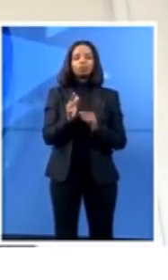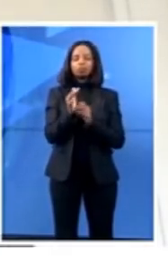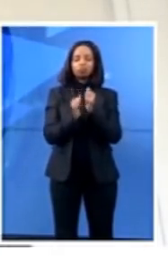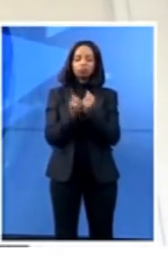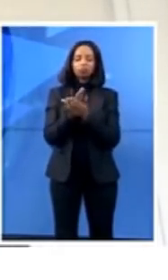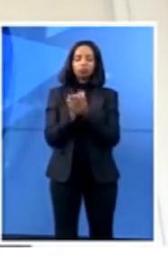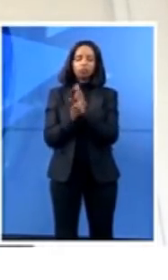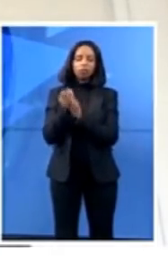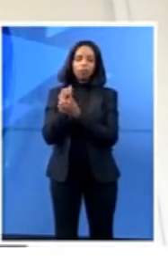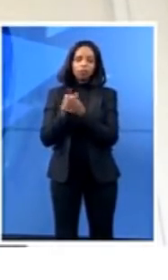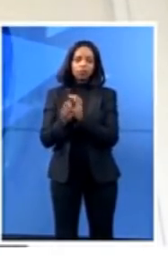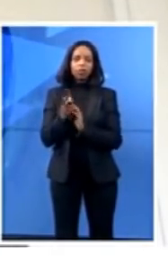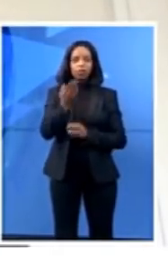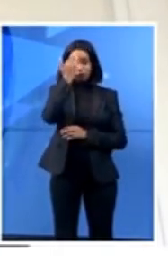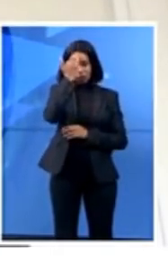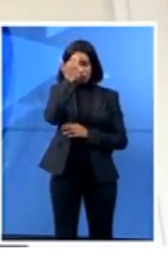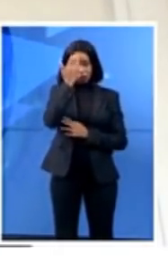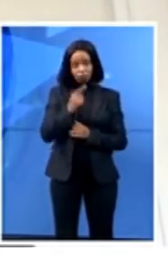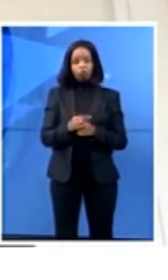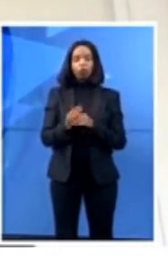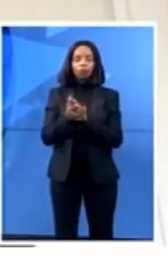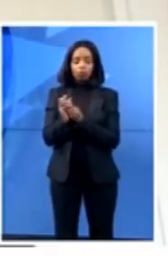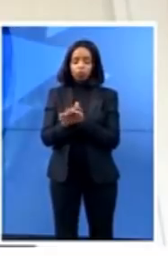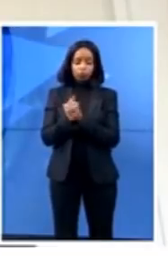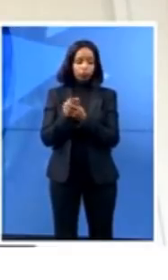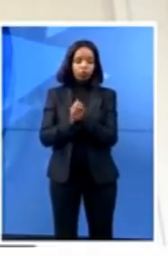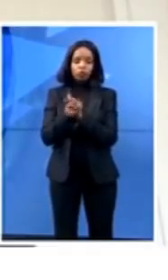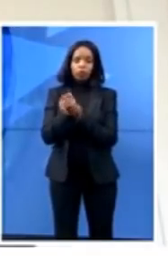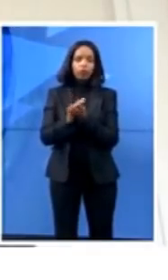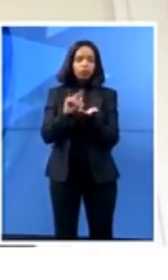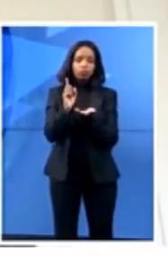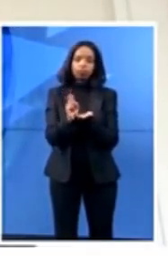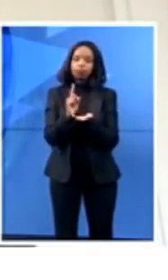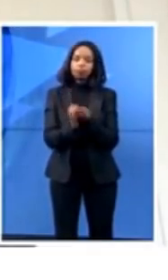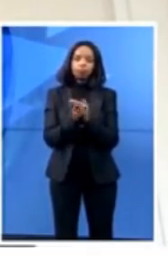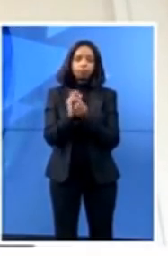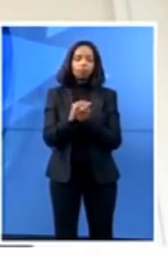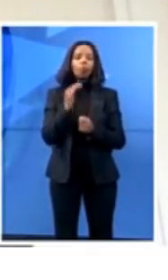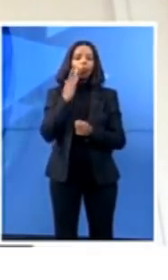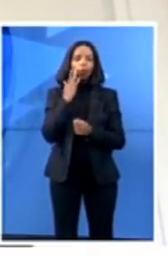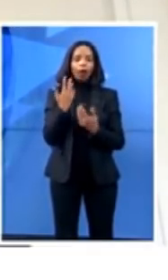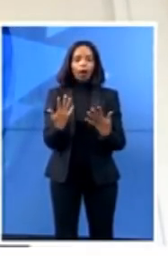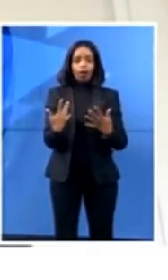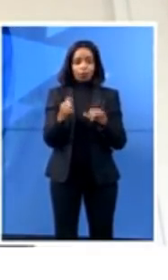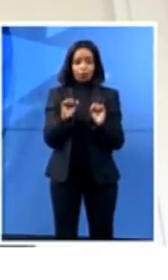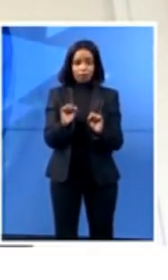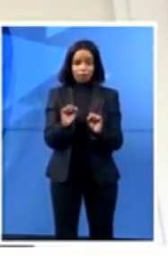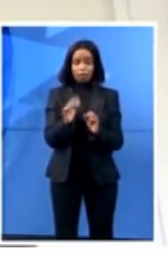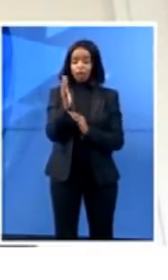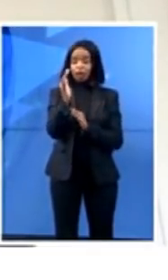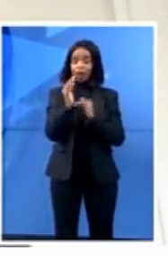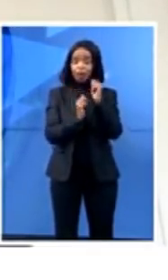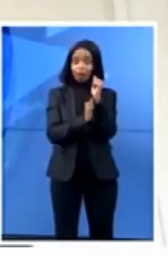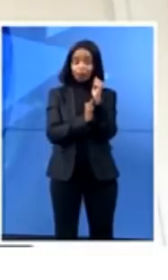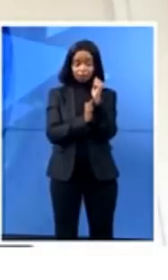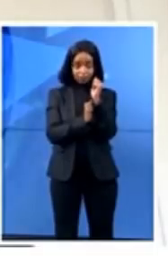shop. You'll wash it. You'll use hand sanitizer. So gloves are something that if people are delivering goods and so on,